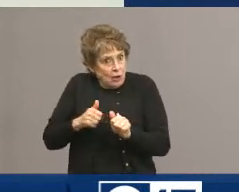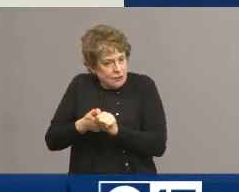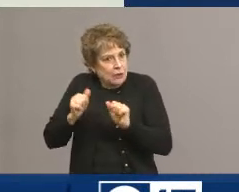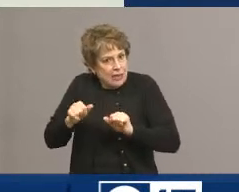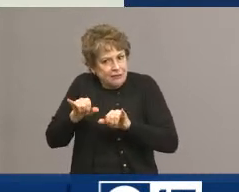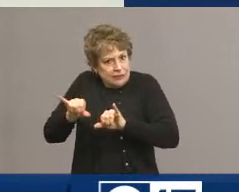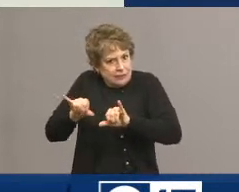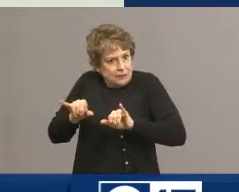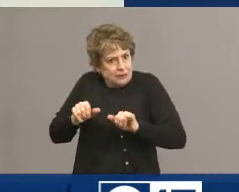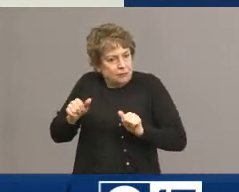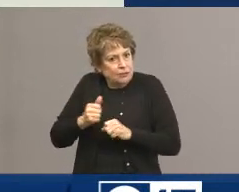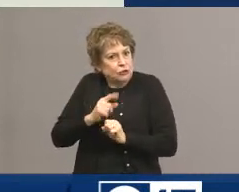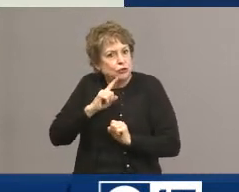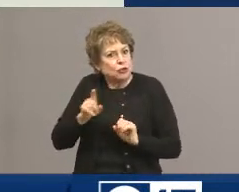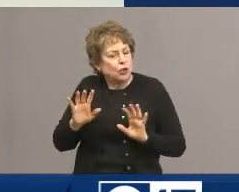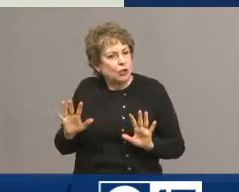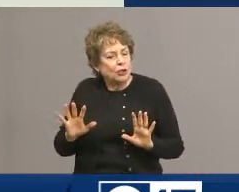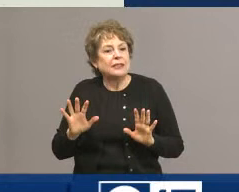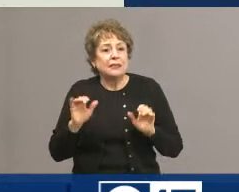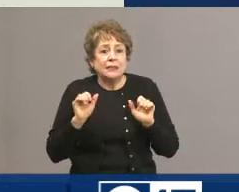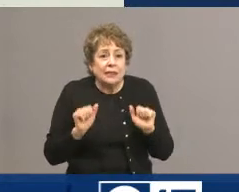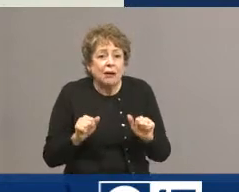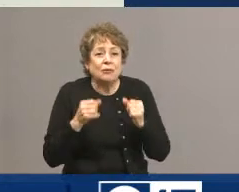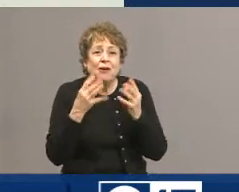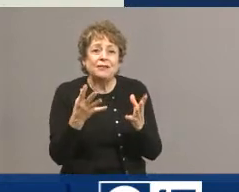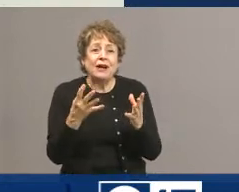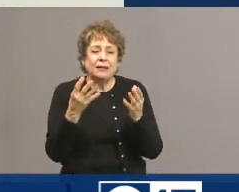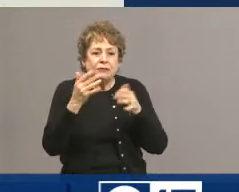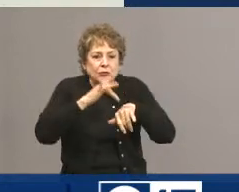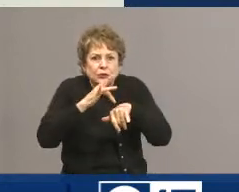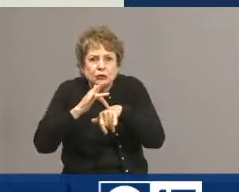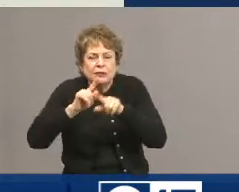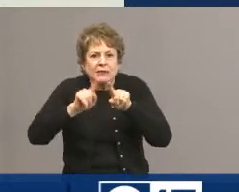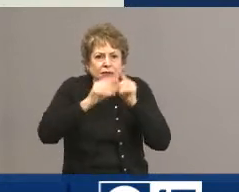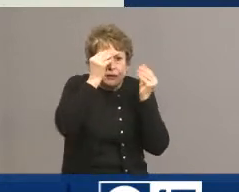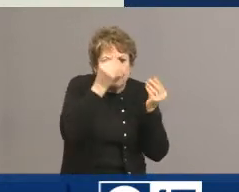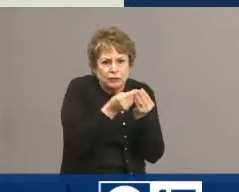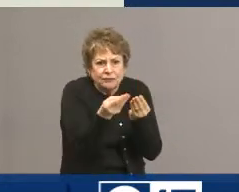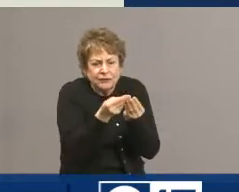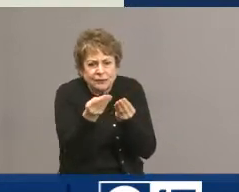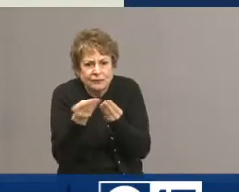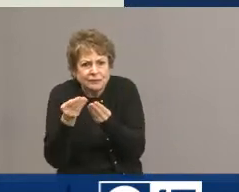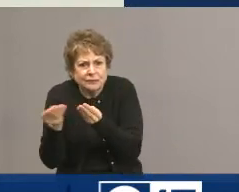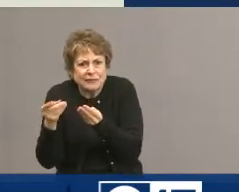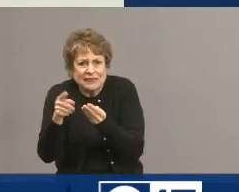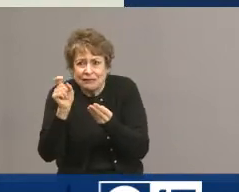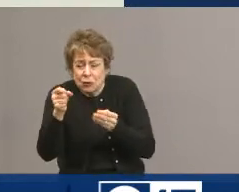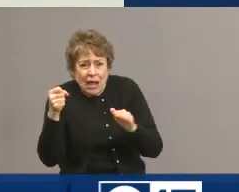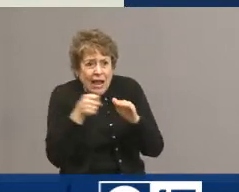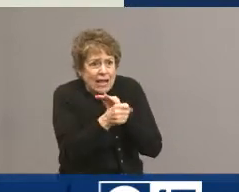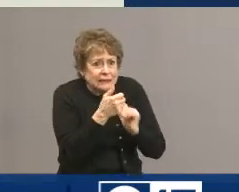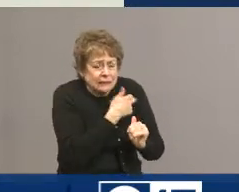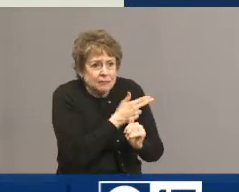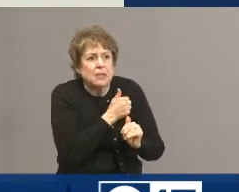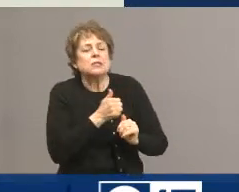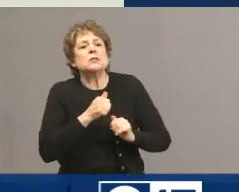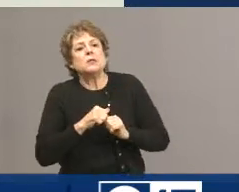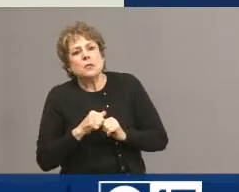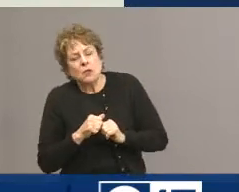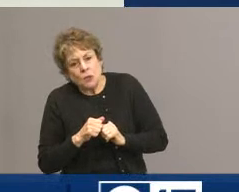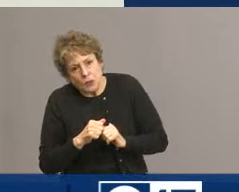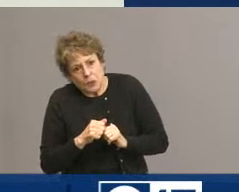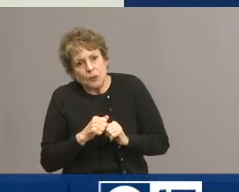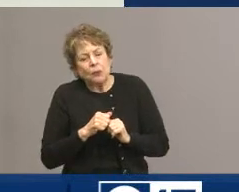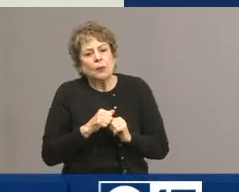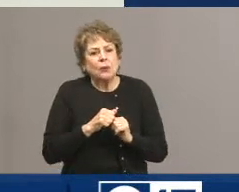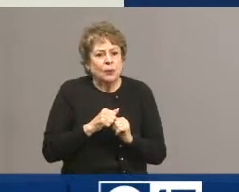are in one of these positions inside our hospital. And we also want to make sure if young people get it, oftentimes they